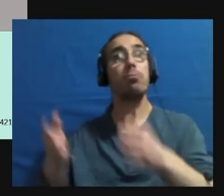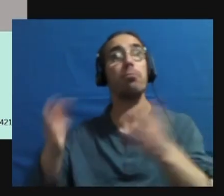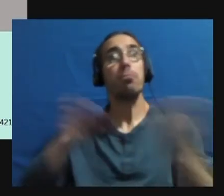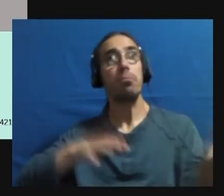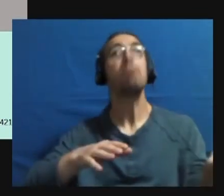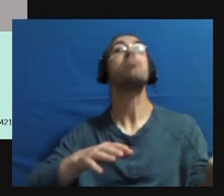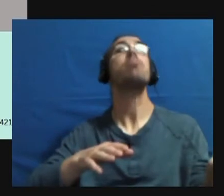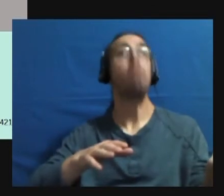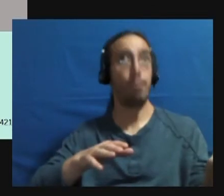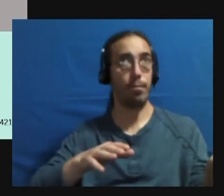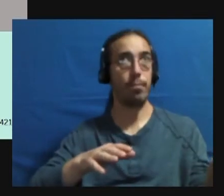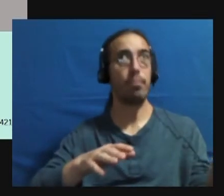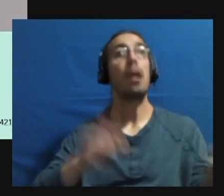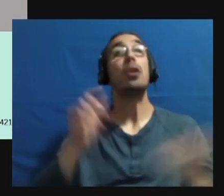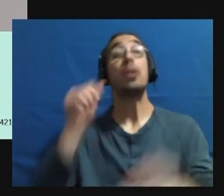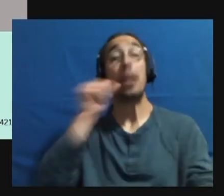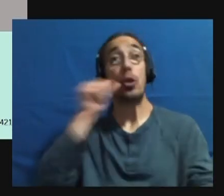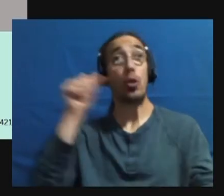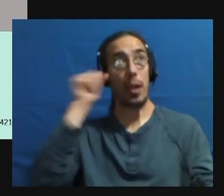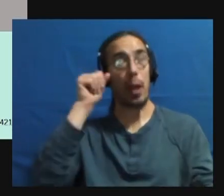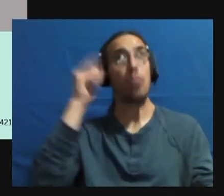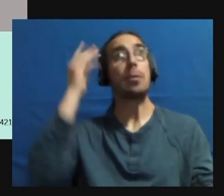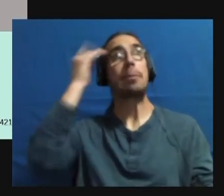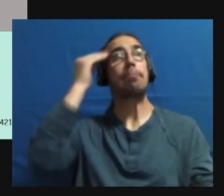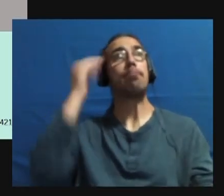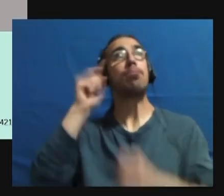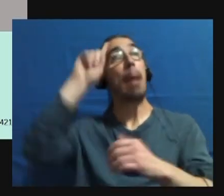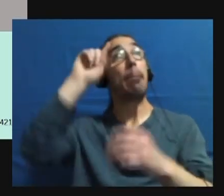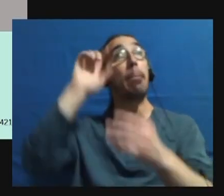thinking yesterday, I believe